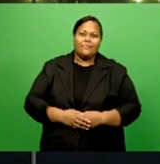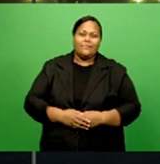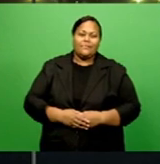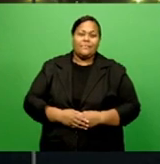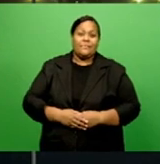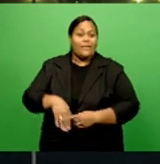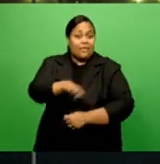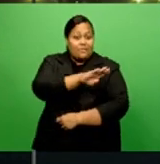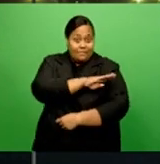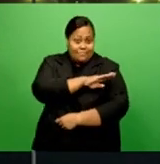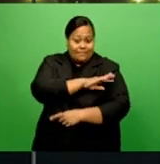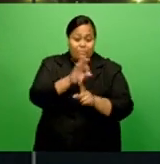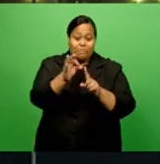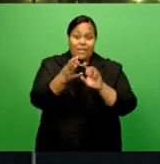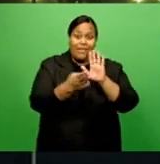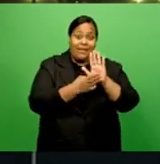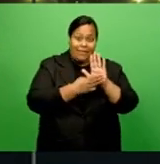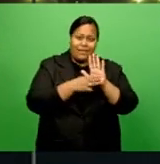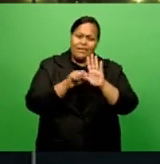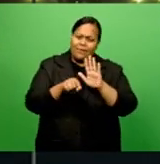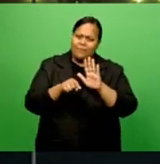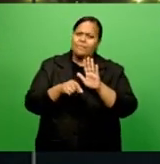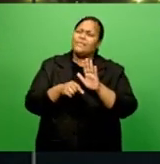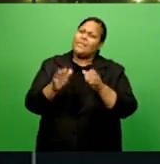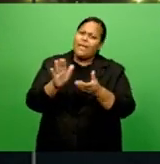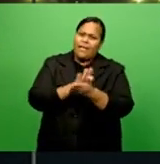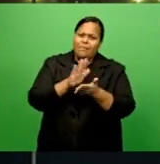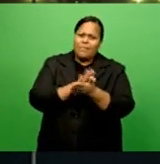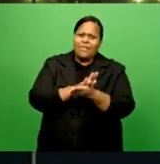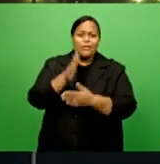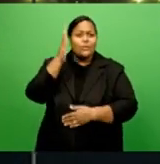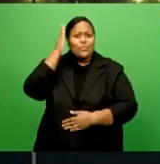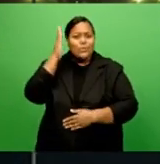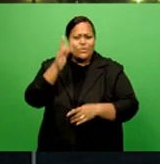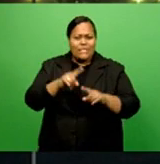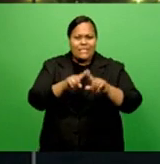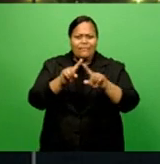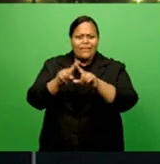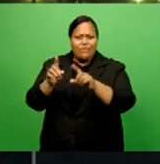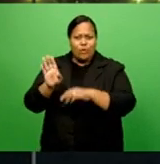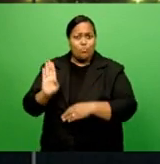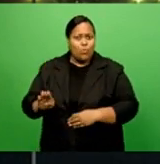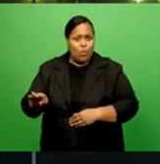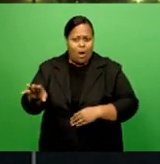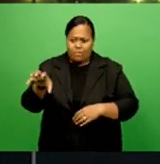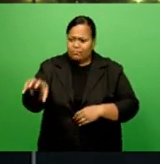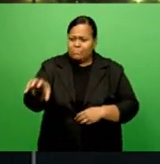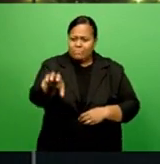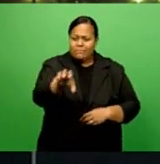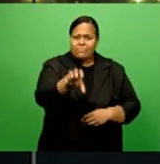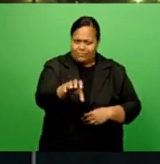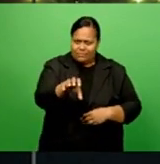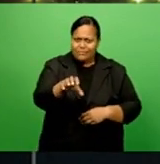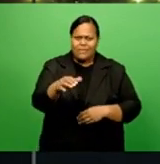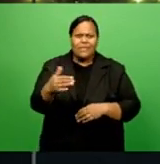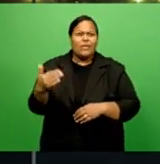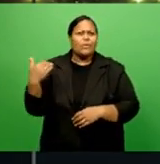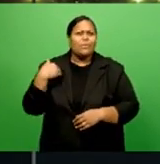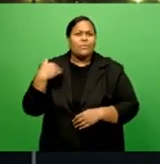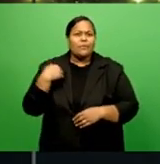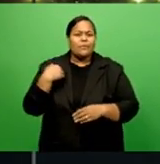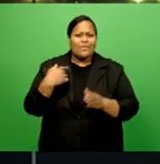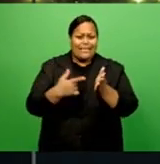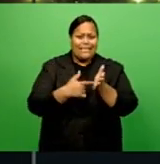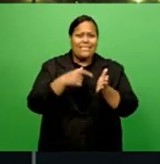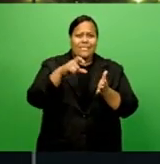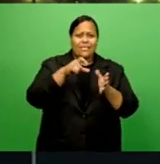Minister Borange Bainimarama is pleased with that schools in various parts of Boa that were affected by tropical cyclone Yasa are ready